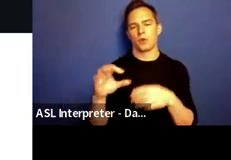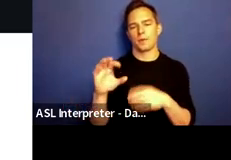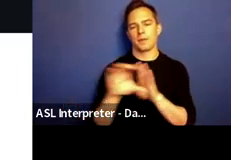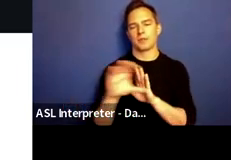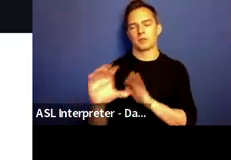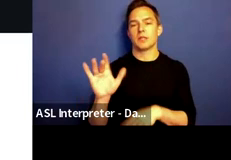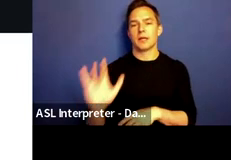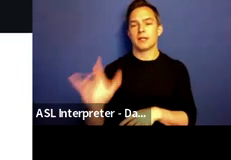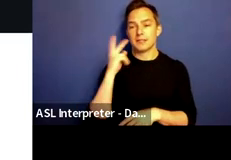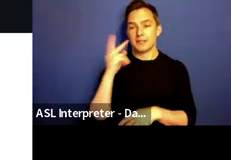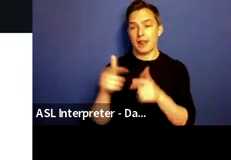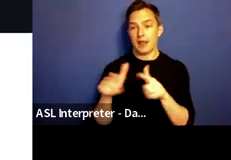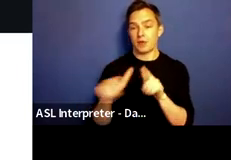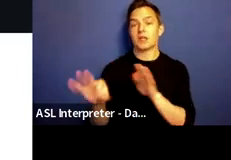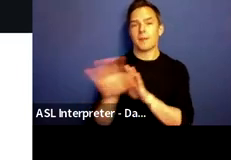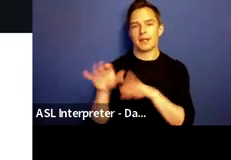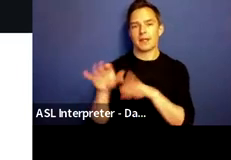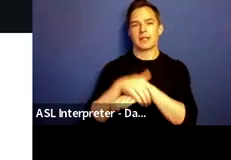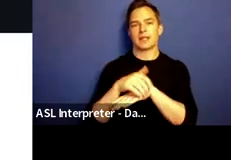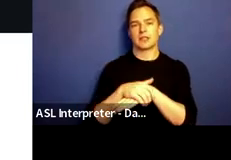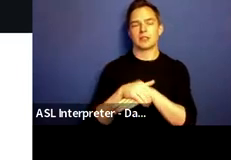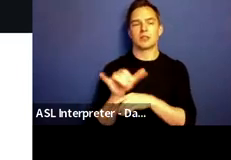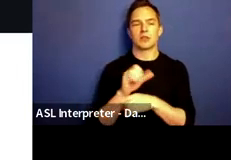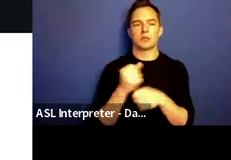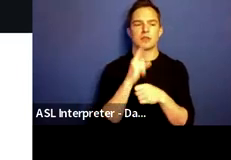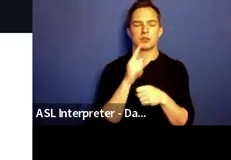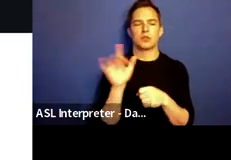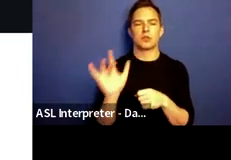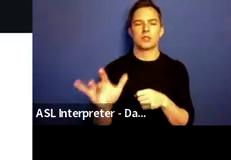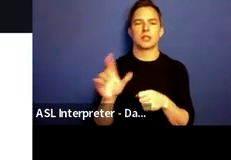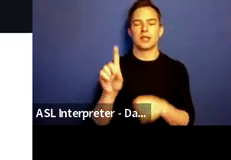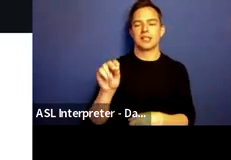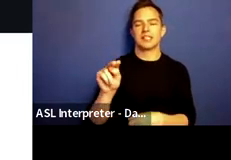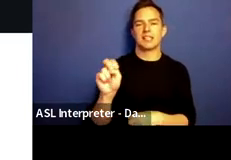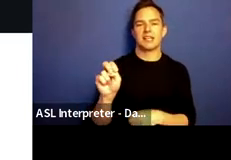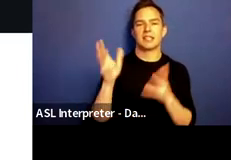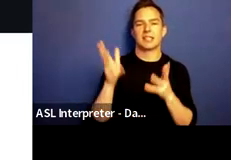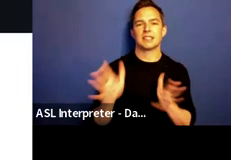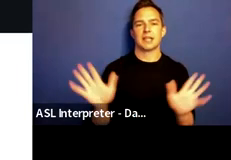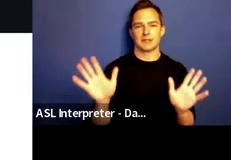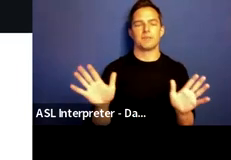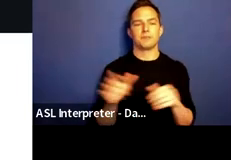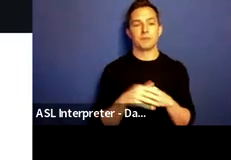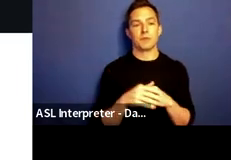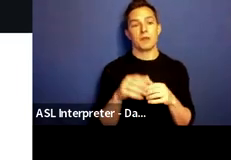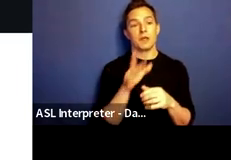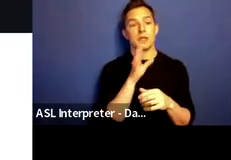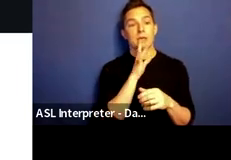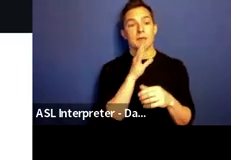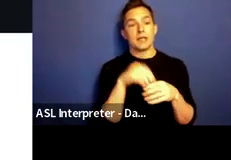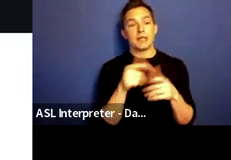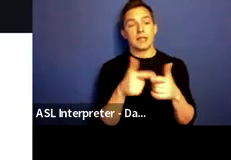can select English and make sure to hit done. Please speak in the language that